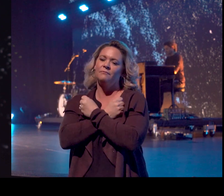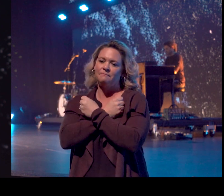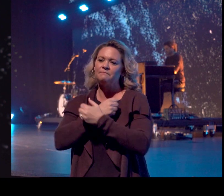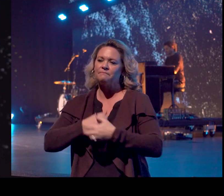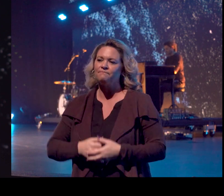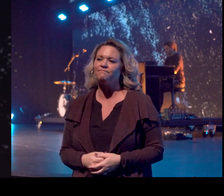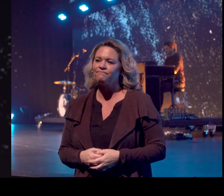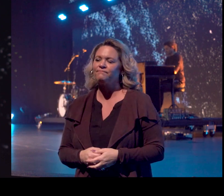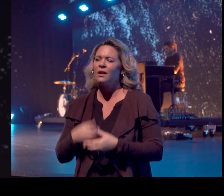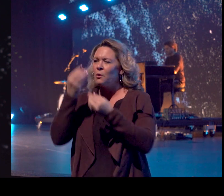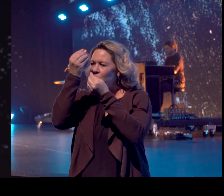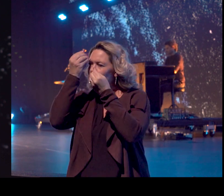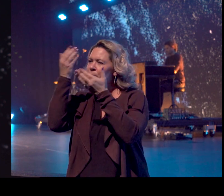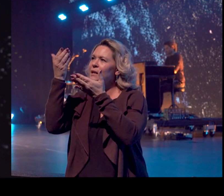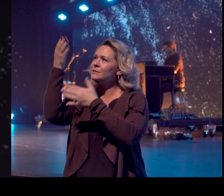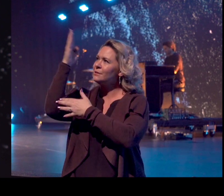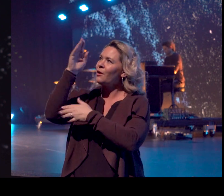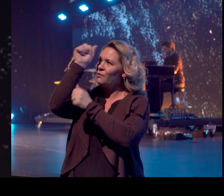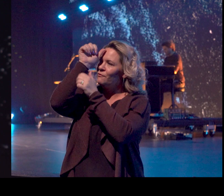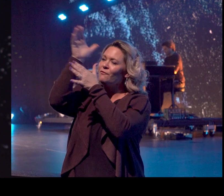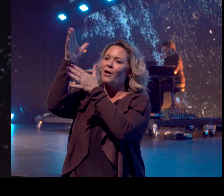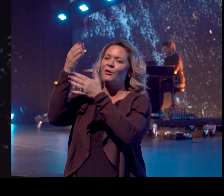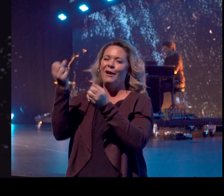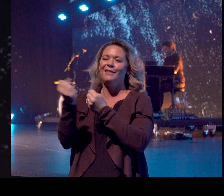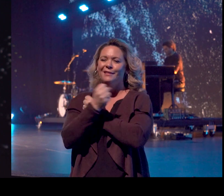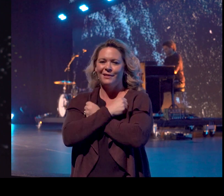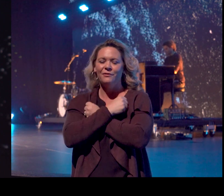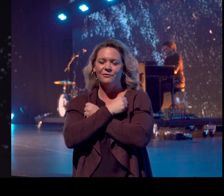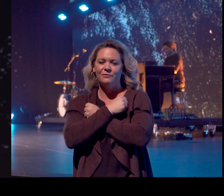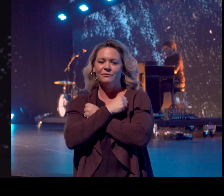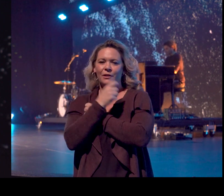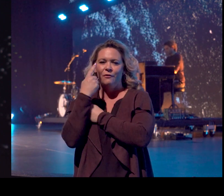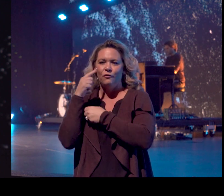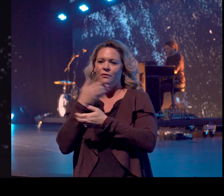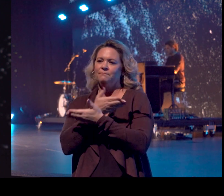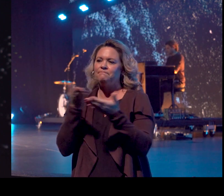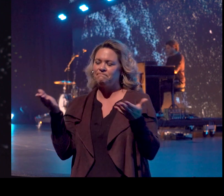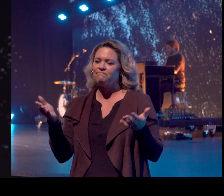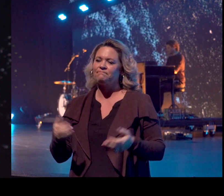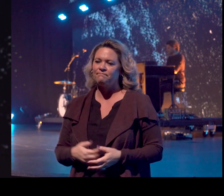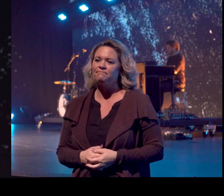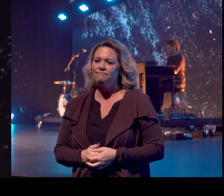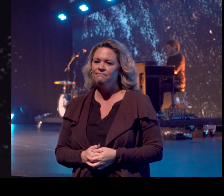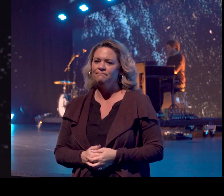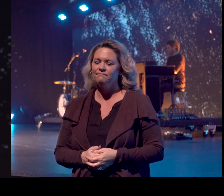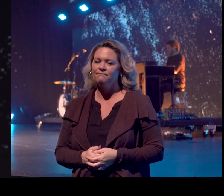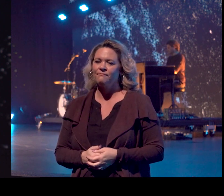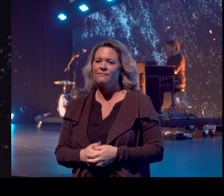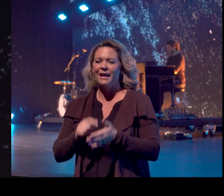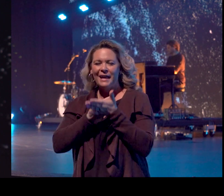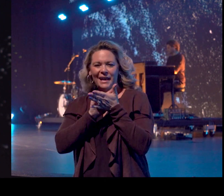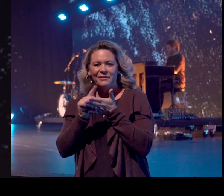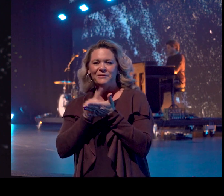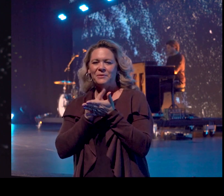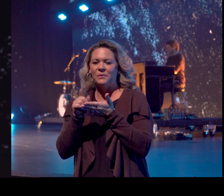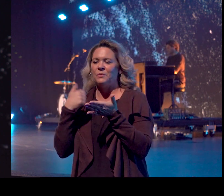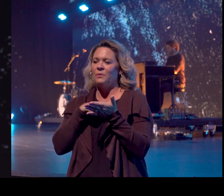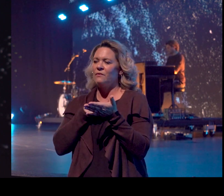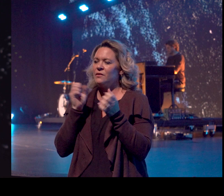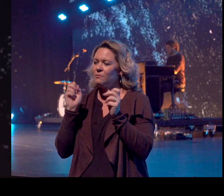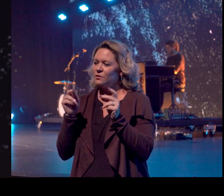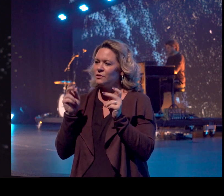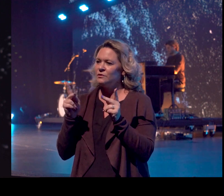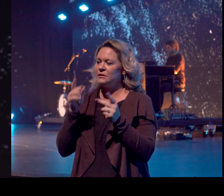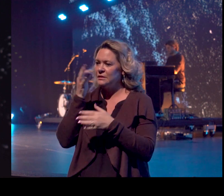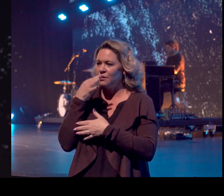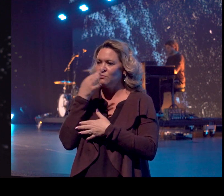Obedience and love. Obedience to God the Father and love for you. Every week